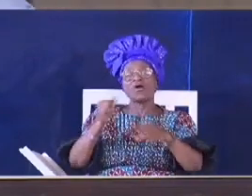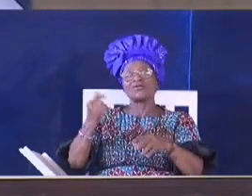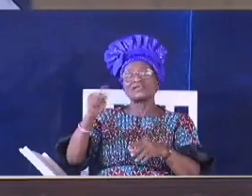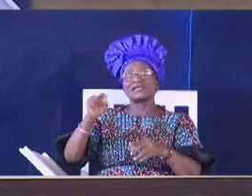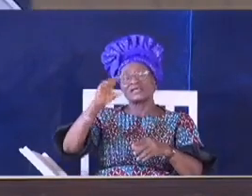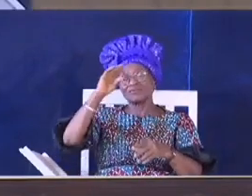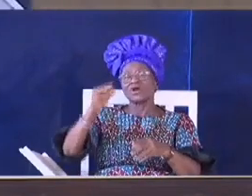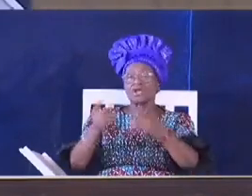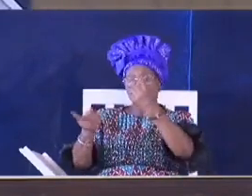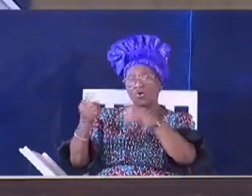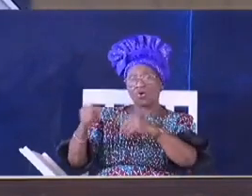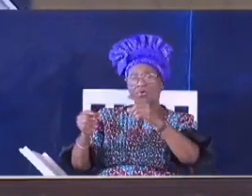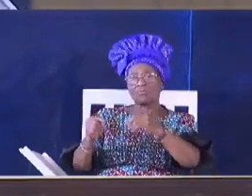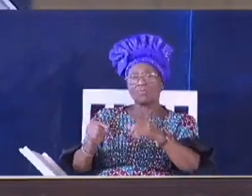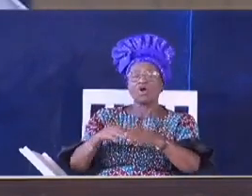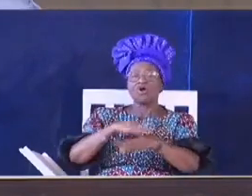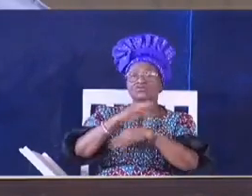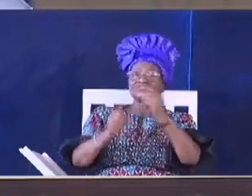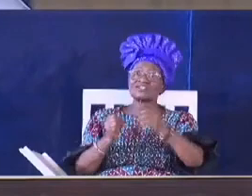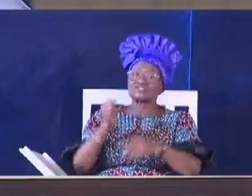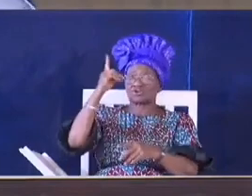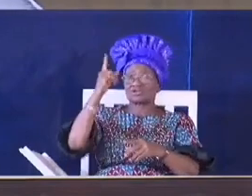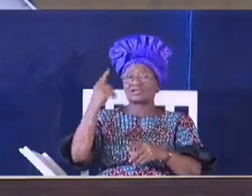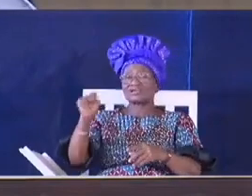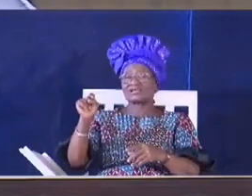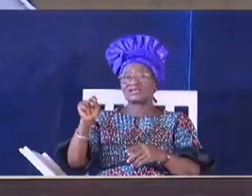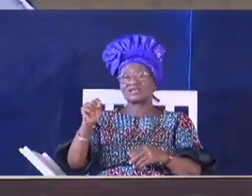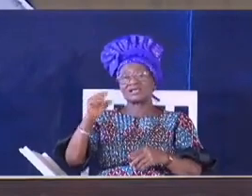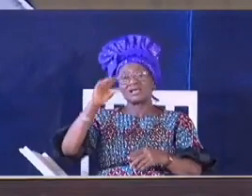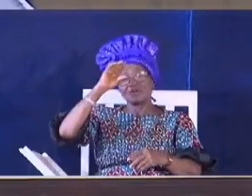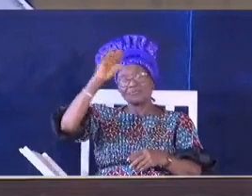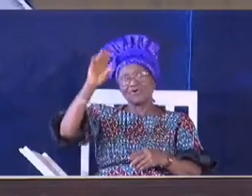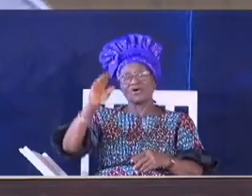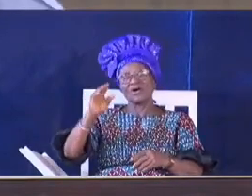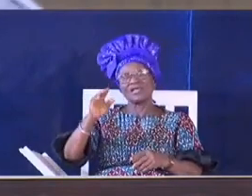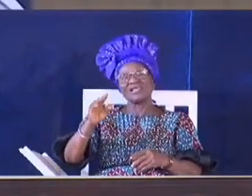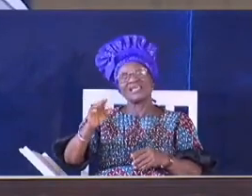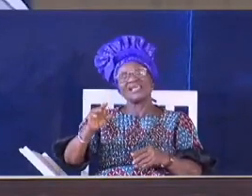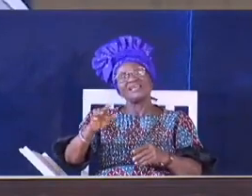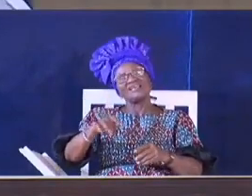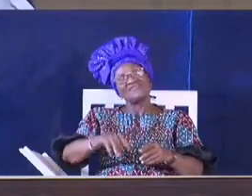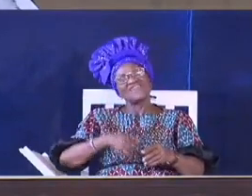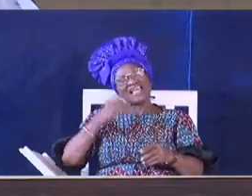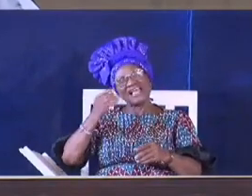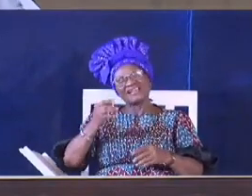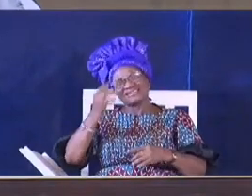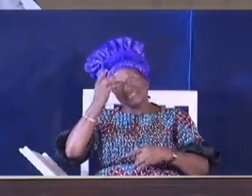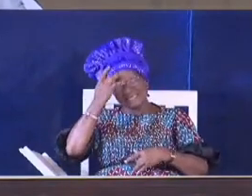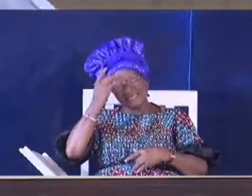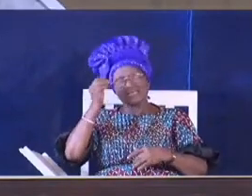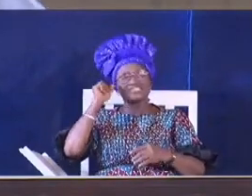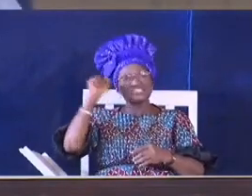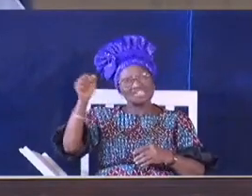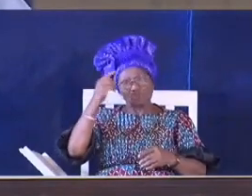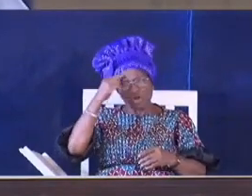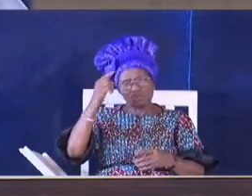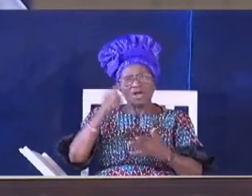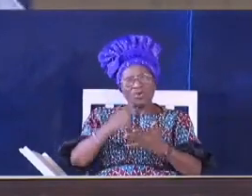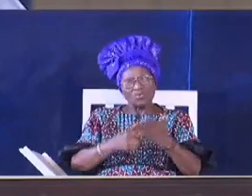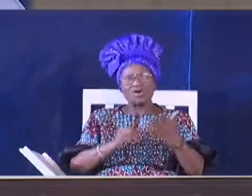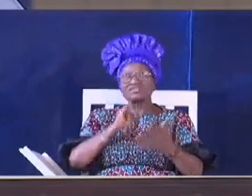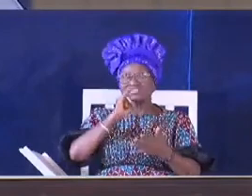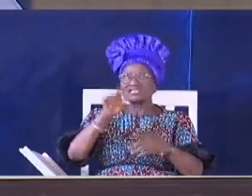But then all of a sudden, the boy fell sick. And she thought, what's going on? Before she knew